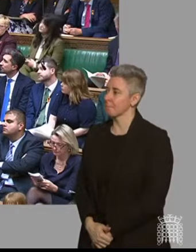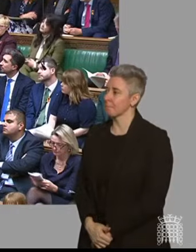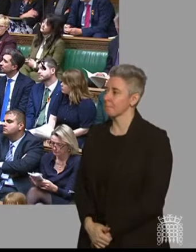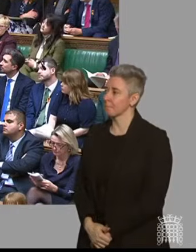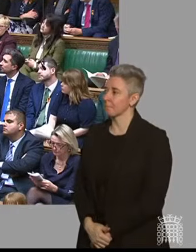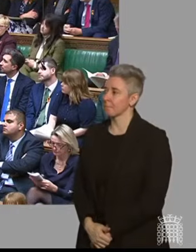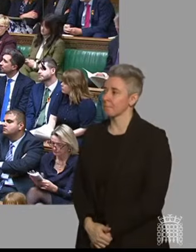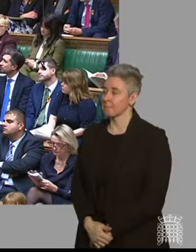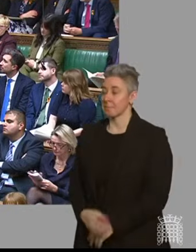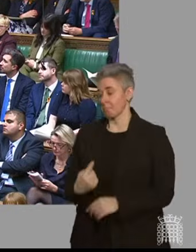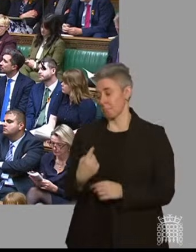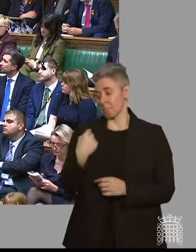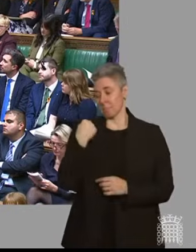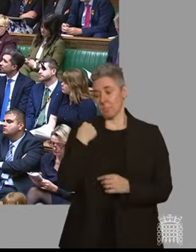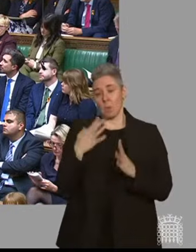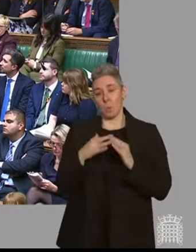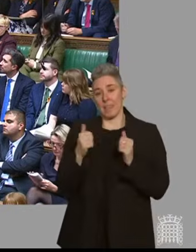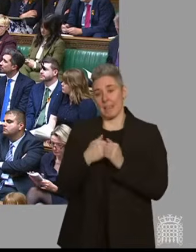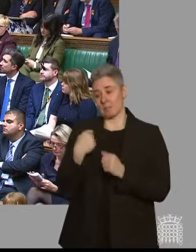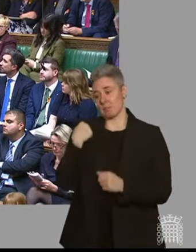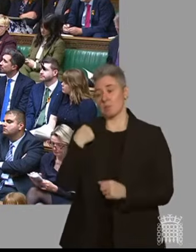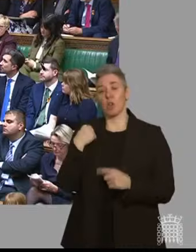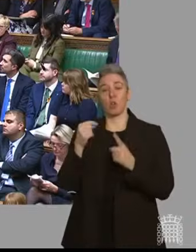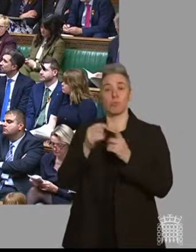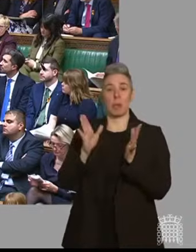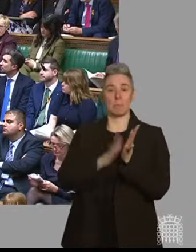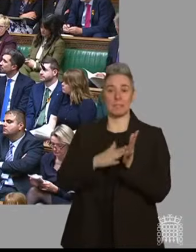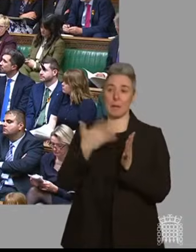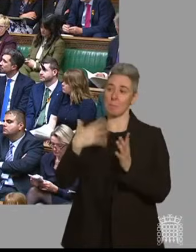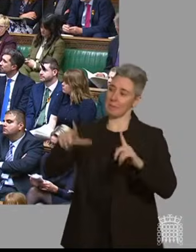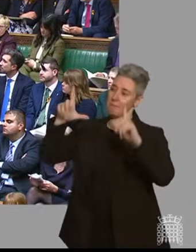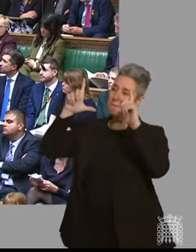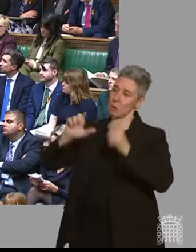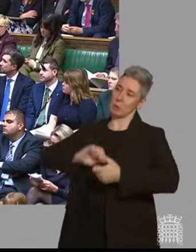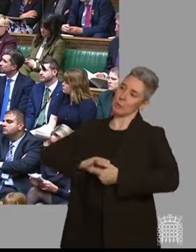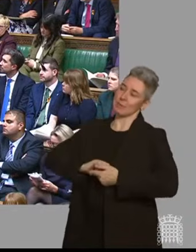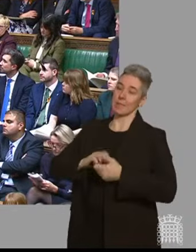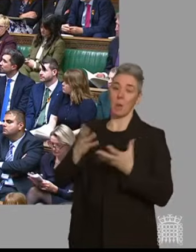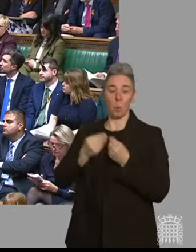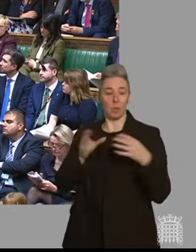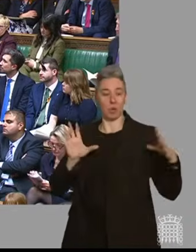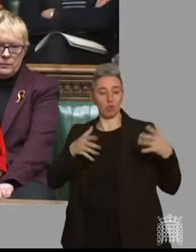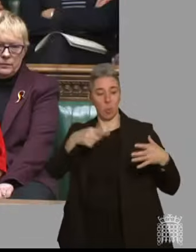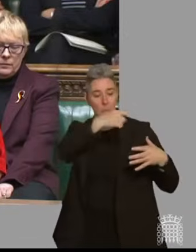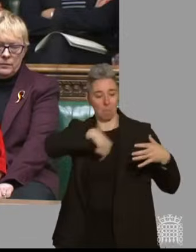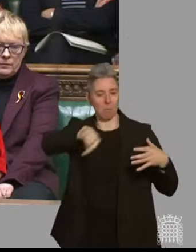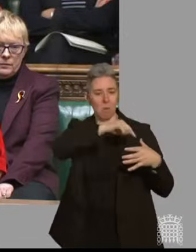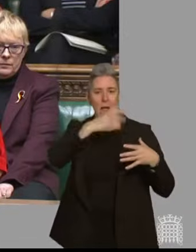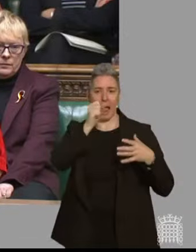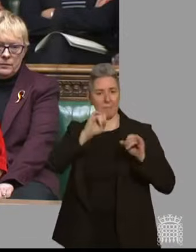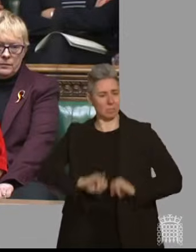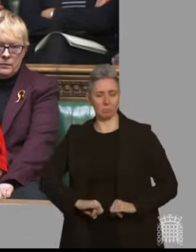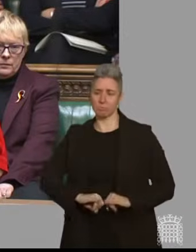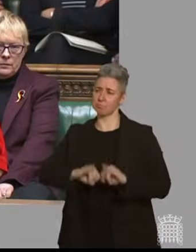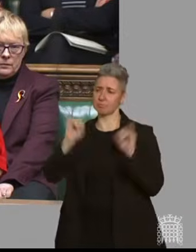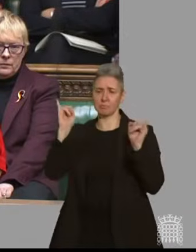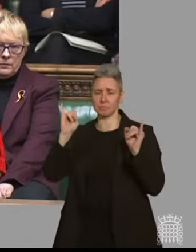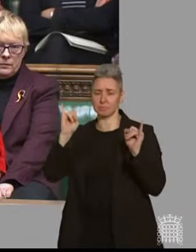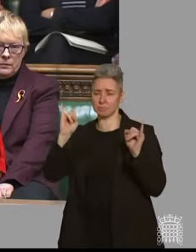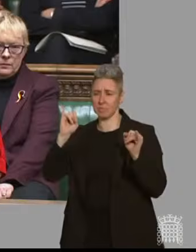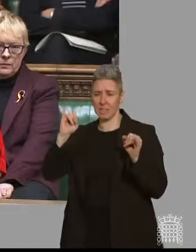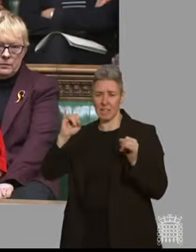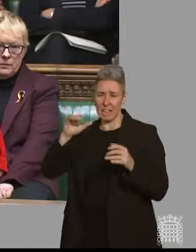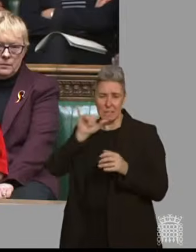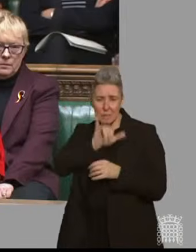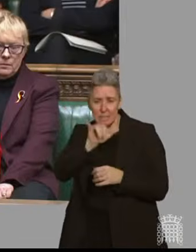for photographs with a group that shares extremist conspiracy theories on climate change and campaigns against net